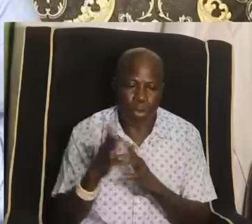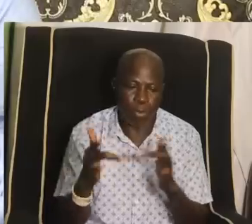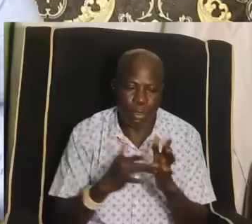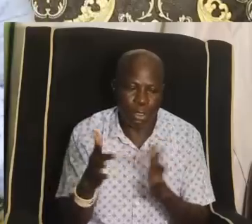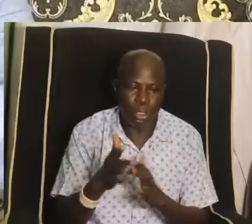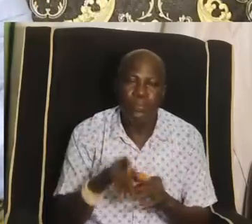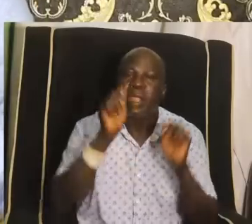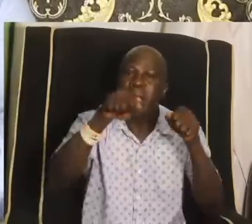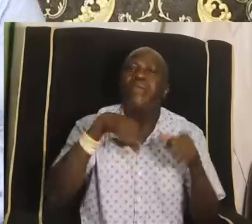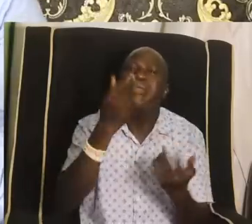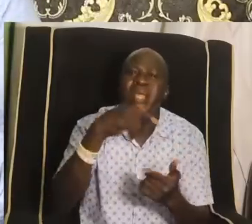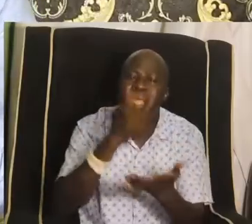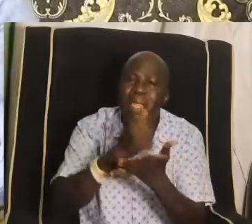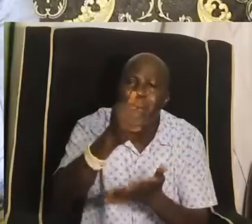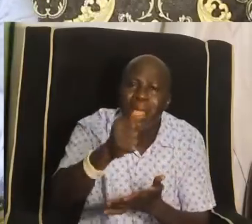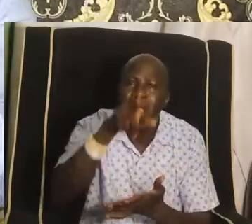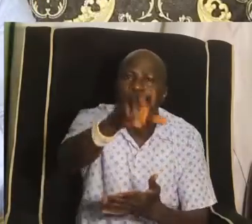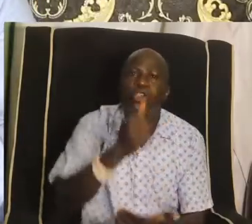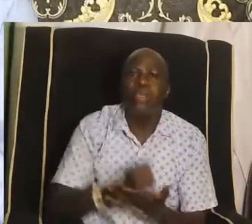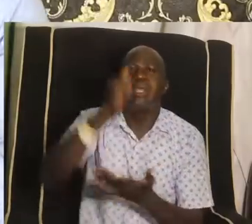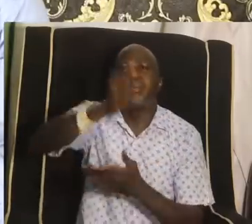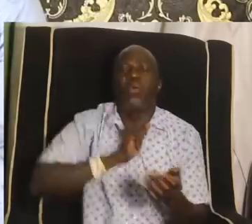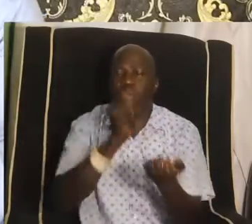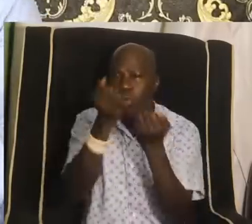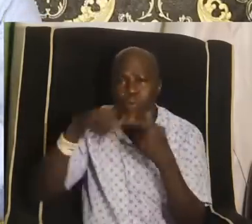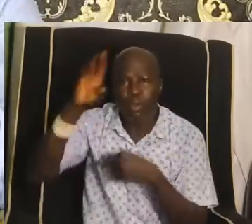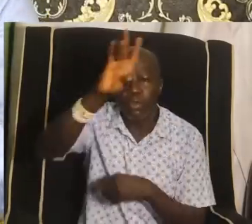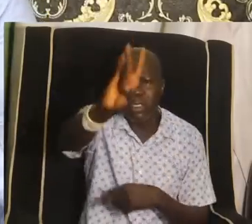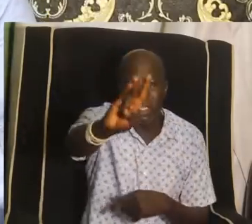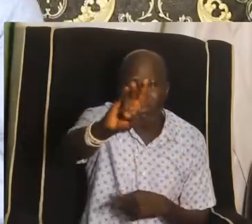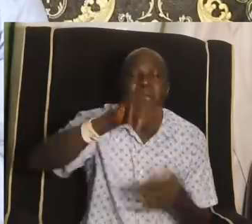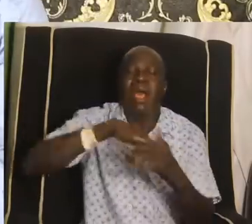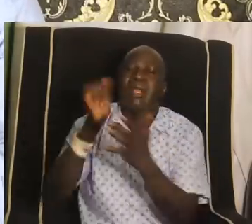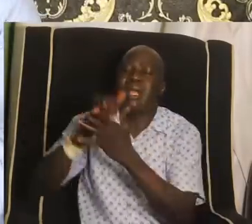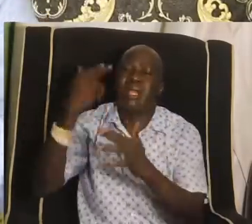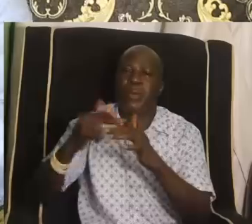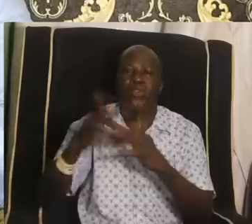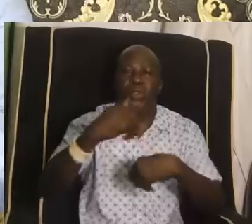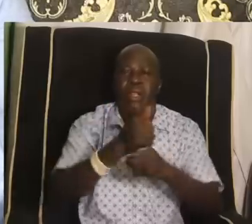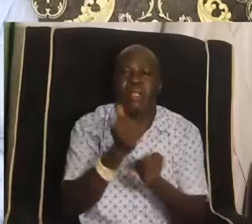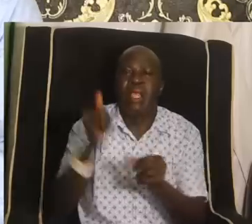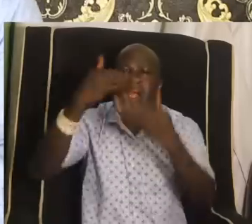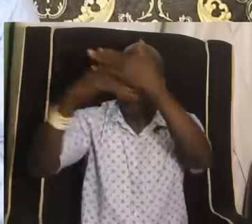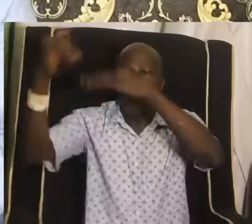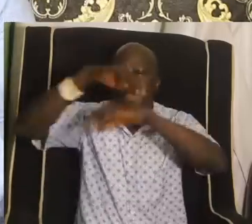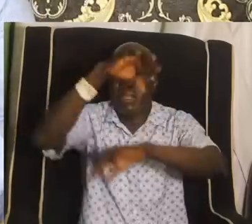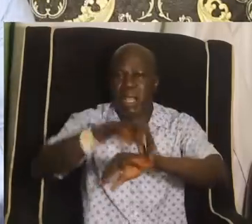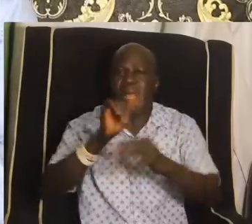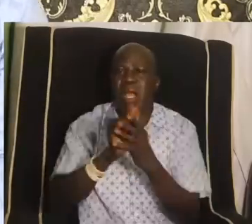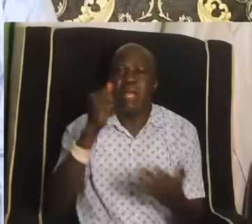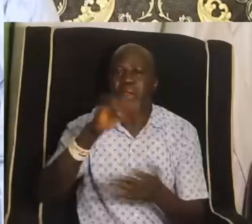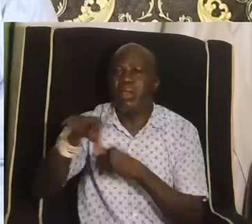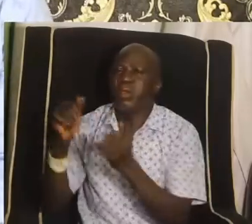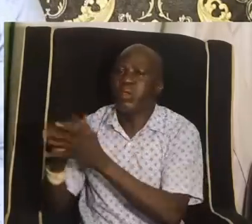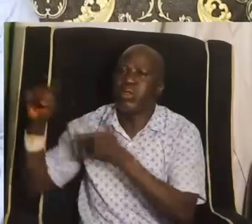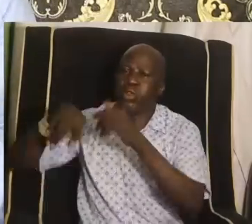of Jesus. Can you say amen? Seven amen I need. I pronounce the name of the Lord. That great the heaven and the earth.